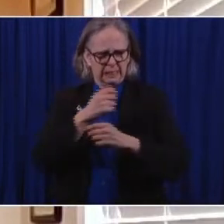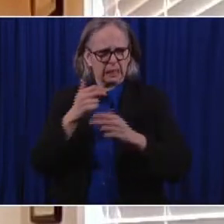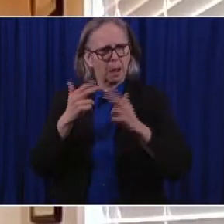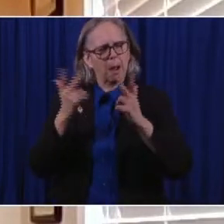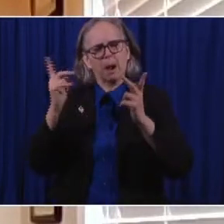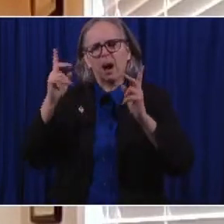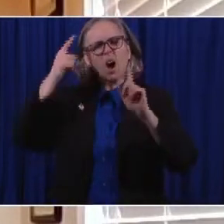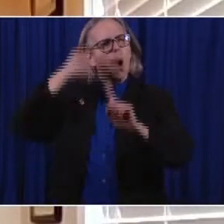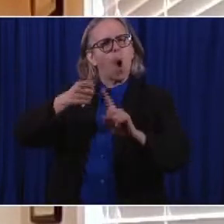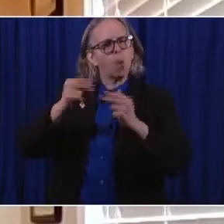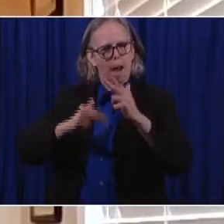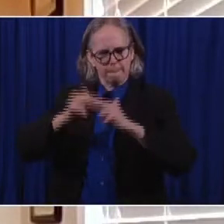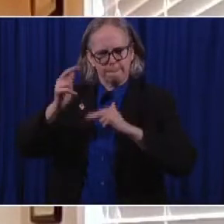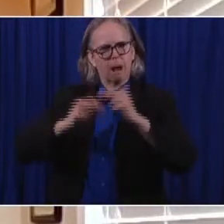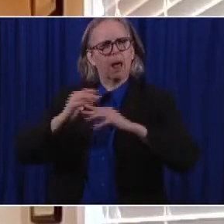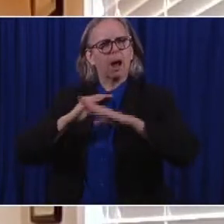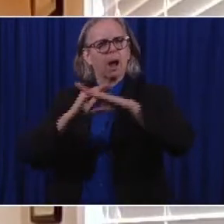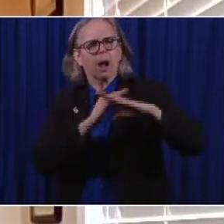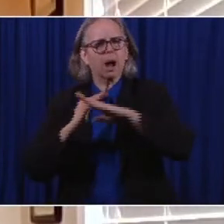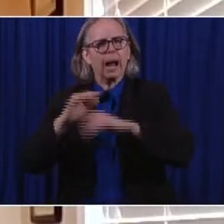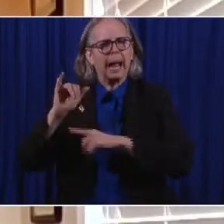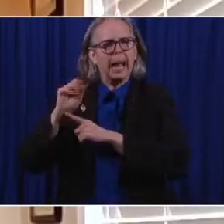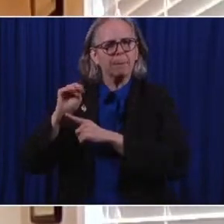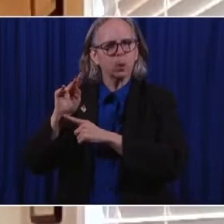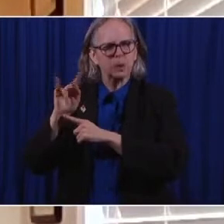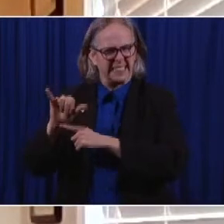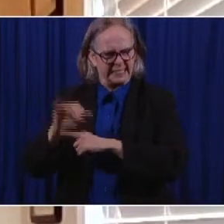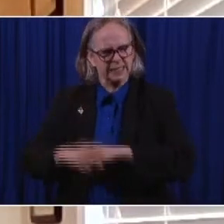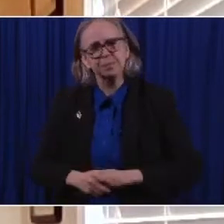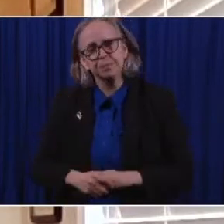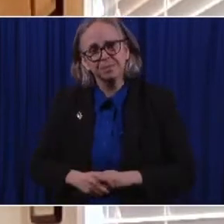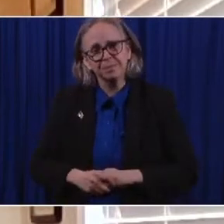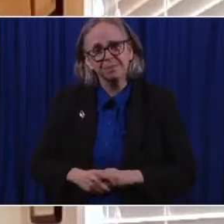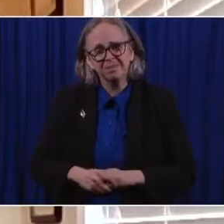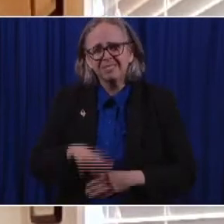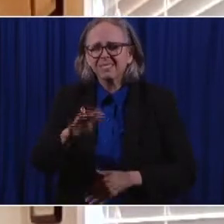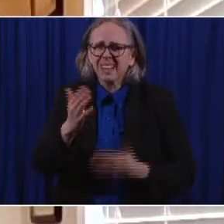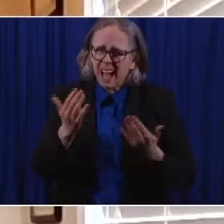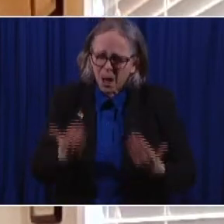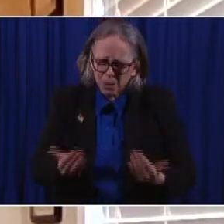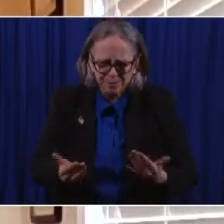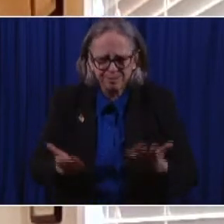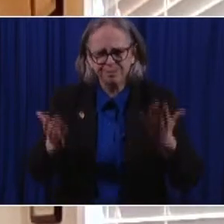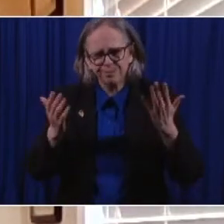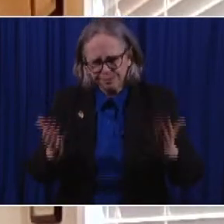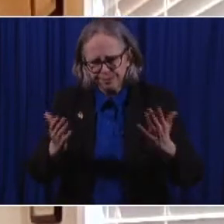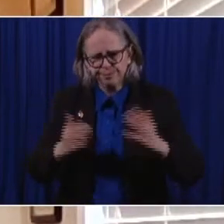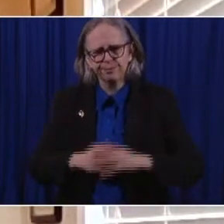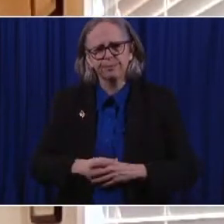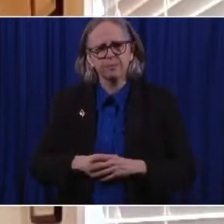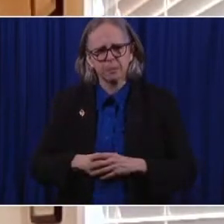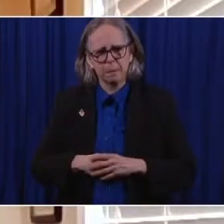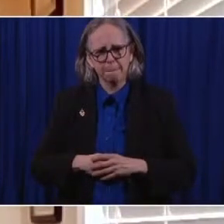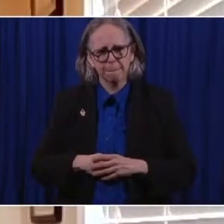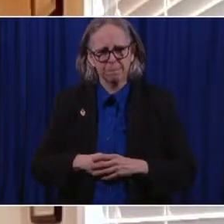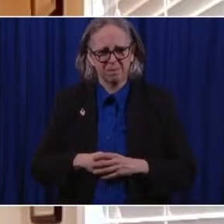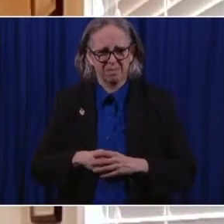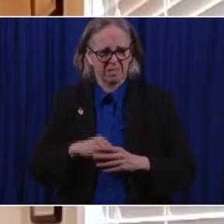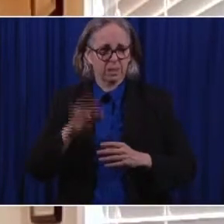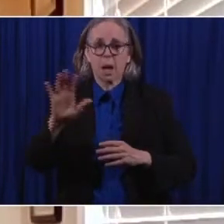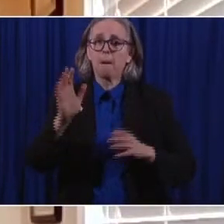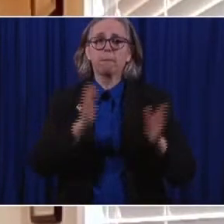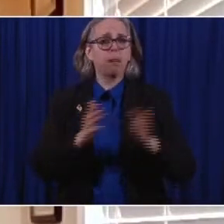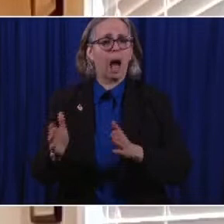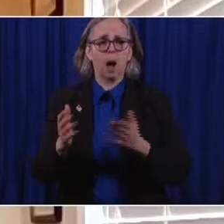been assured that what they are planning to do, in fact, will not compromise our ability